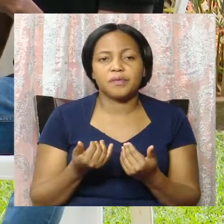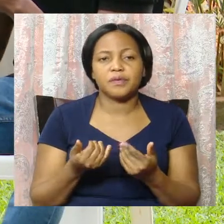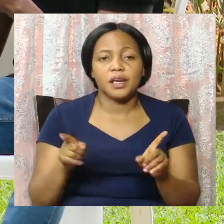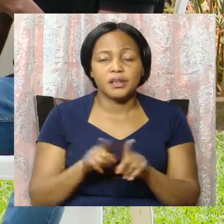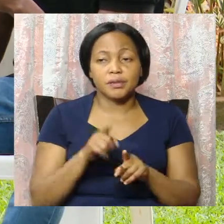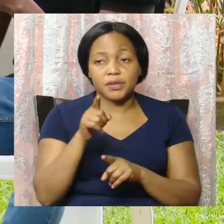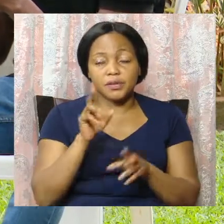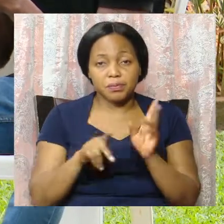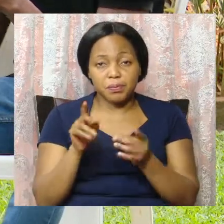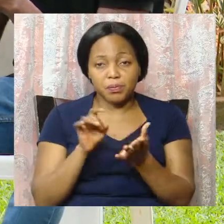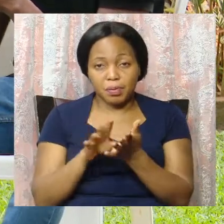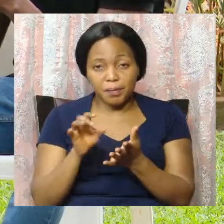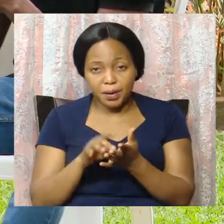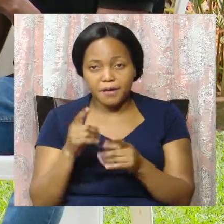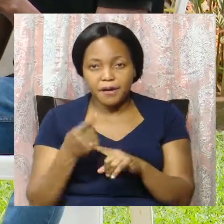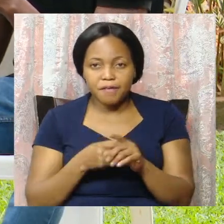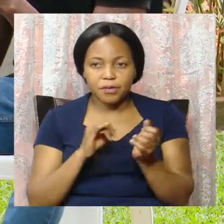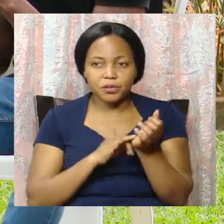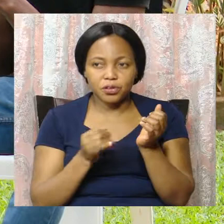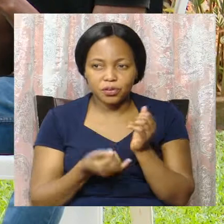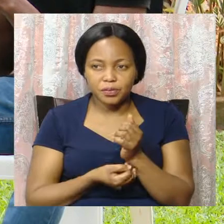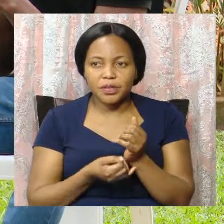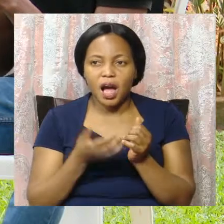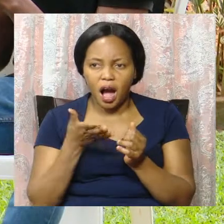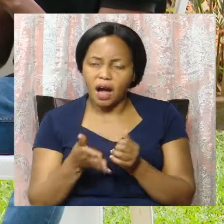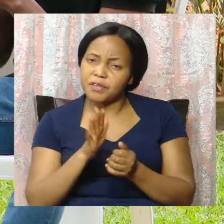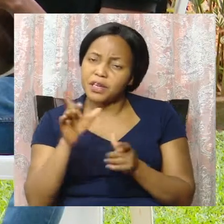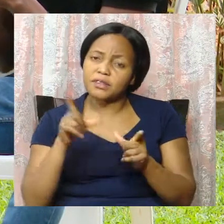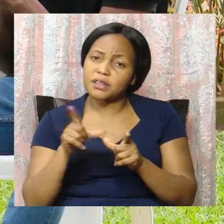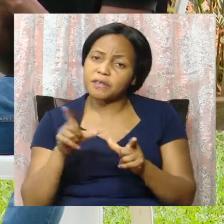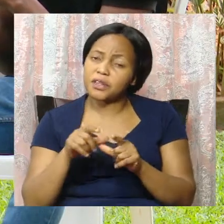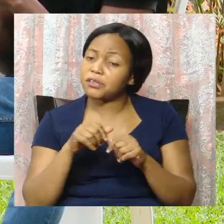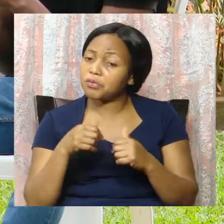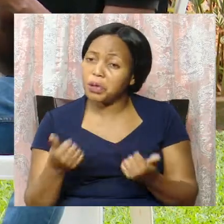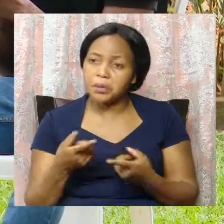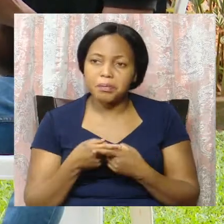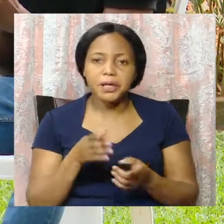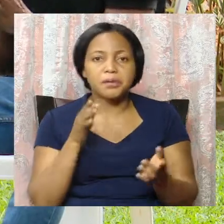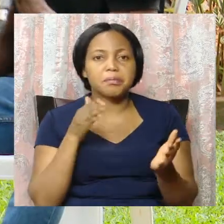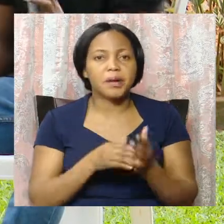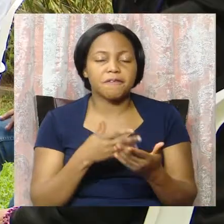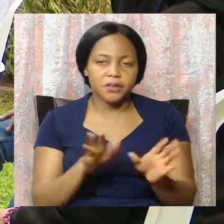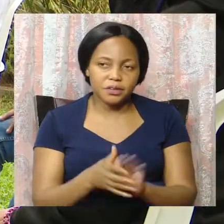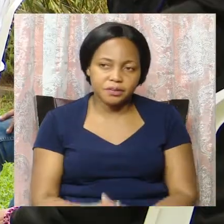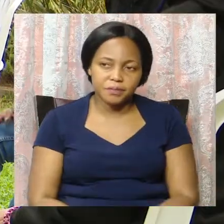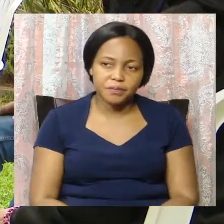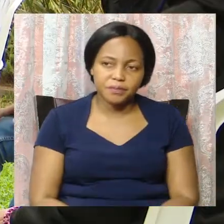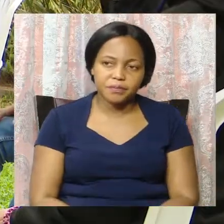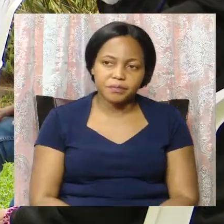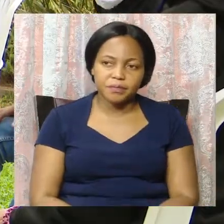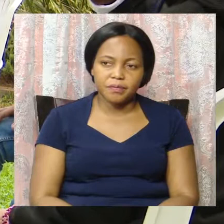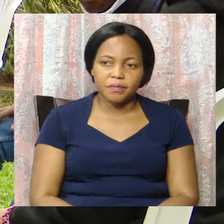okay, if I'm to say, even these workers that have been, let me say, laid down, they also have their papers. True. They are well good. True. Yeah. Thank you very much,